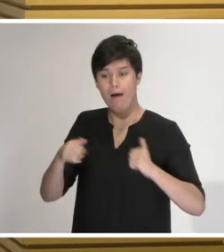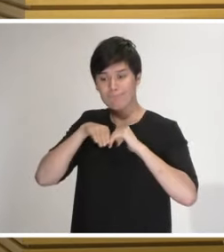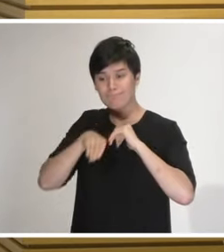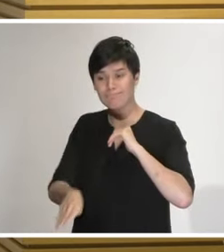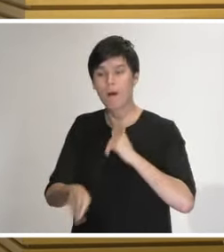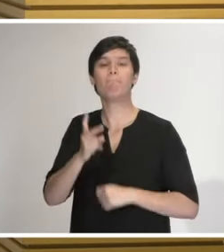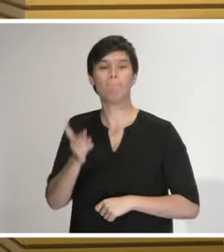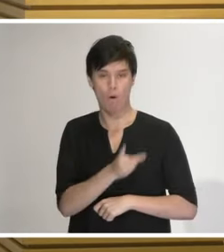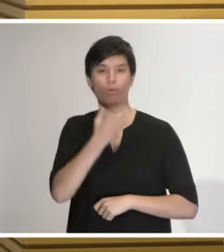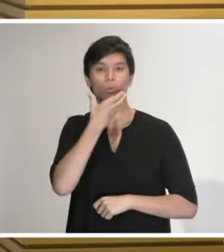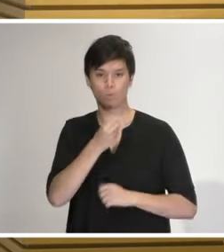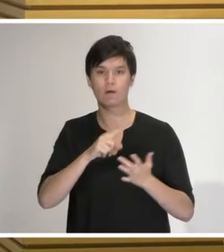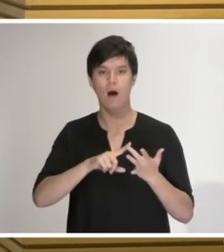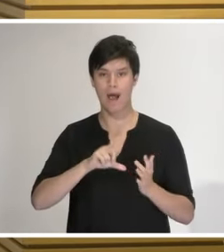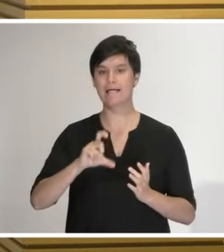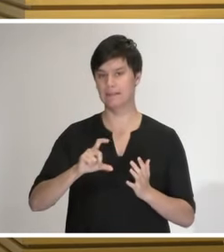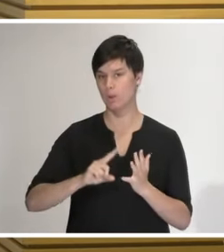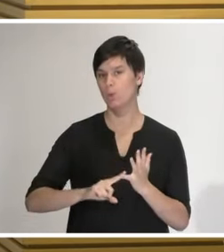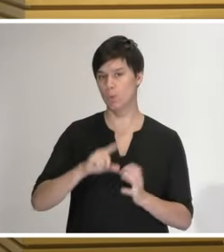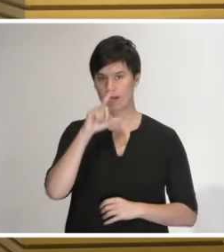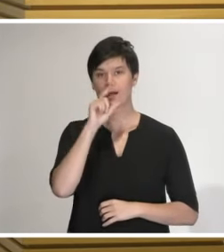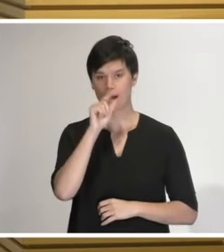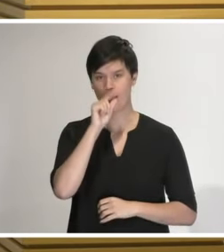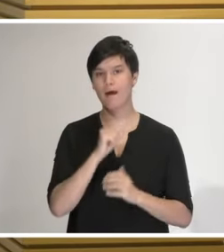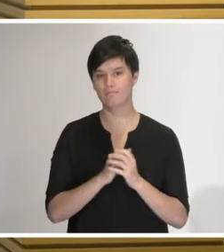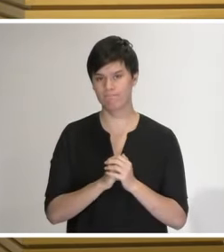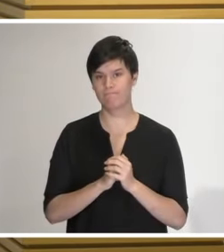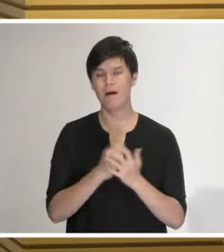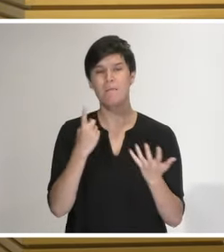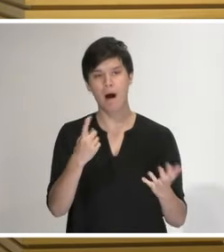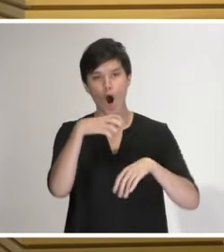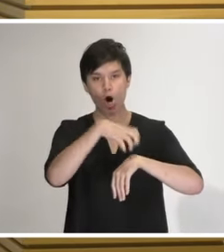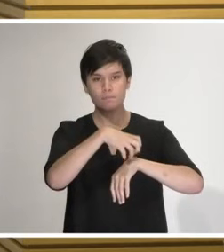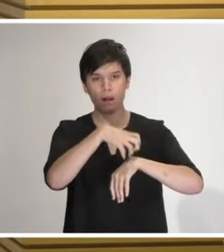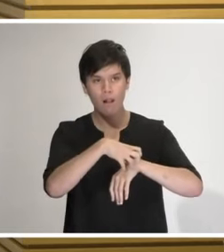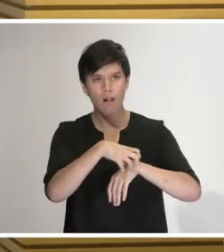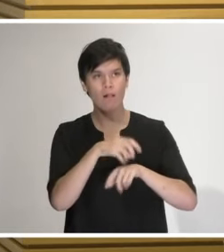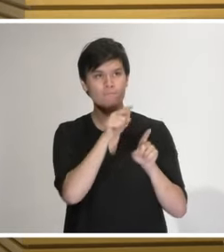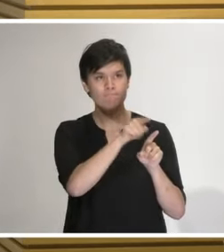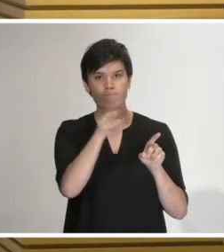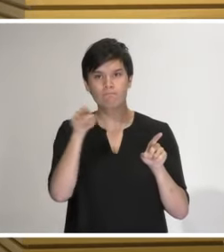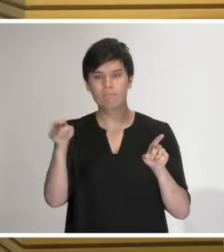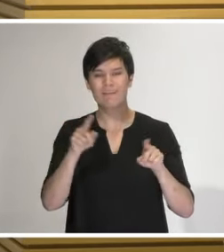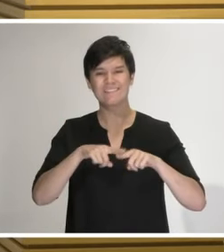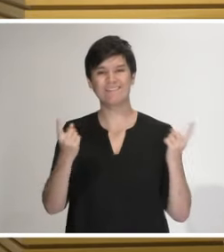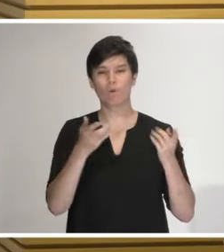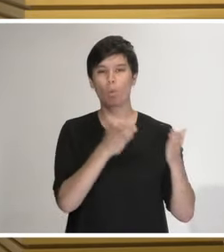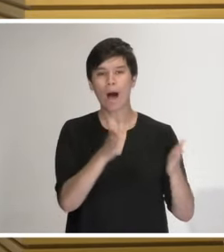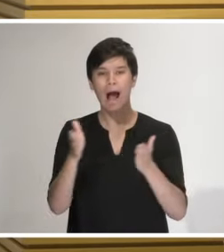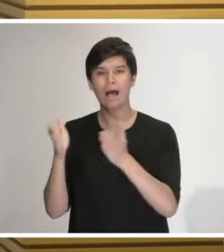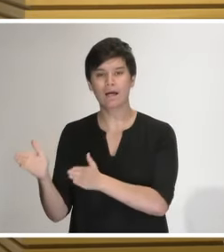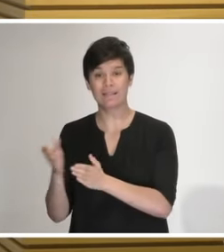stories, particularly yesterday and today, about different hospitals and what they have done to create either additional space or to